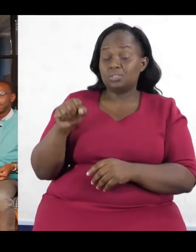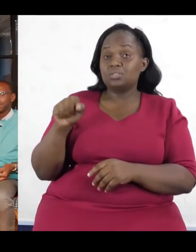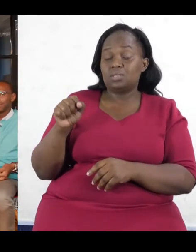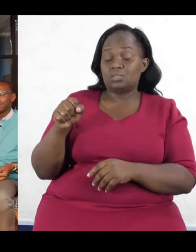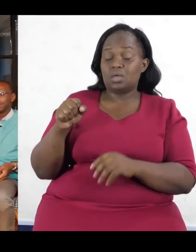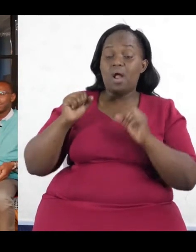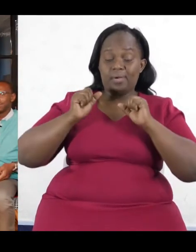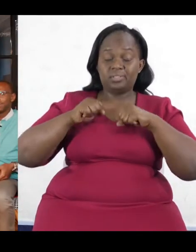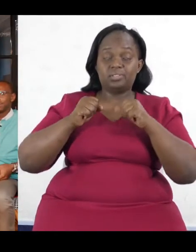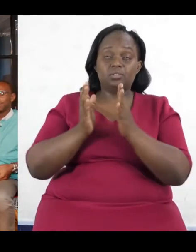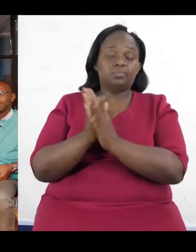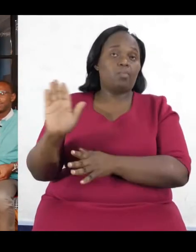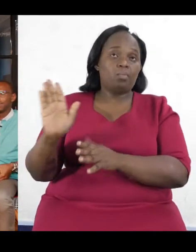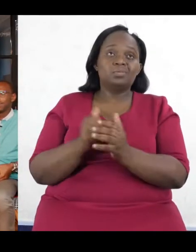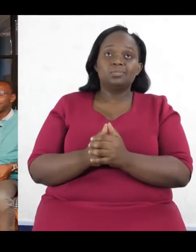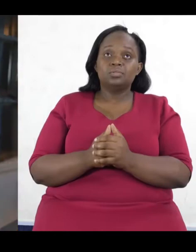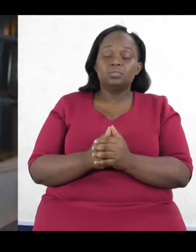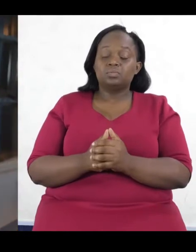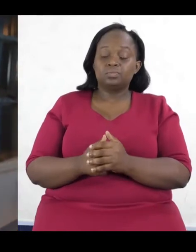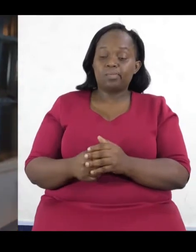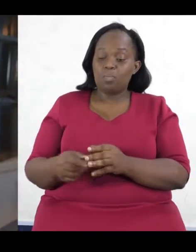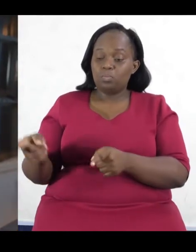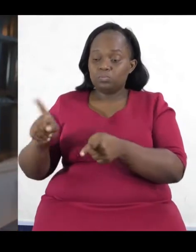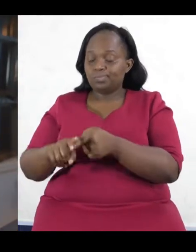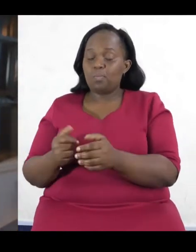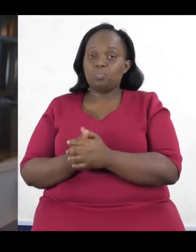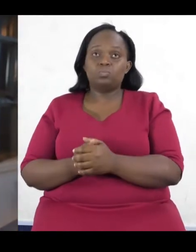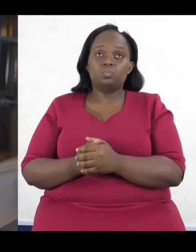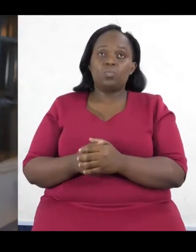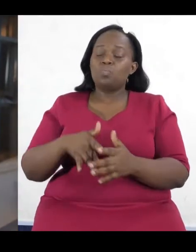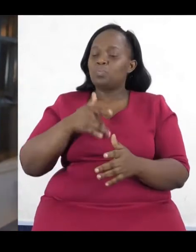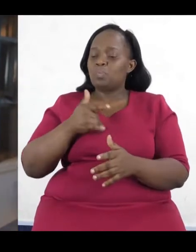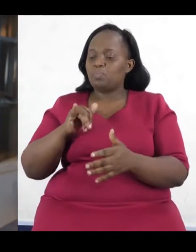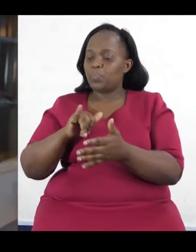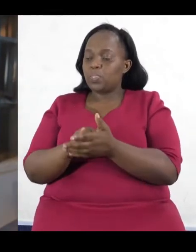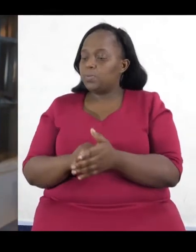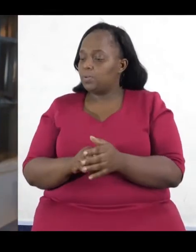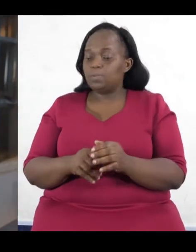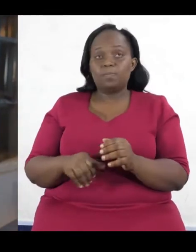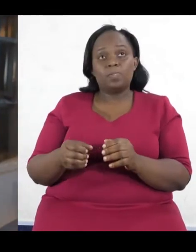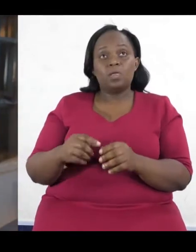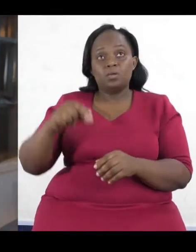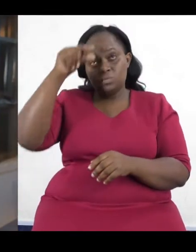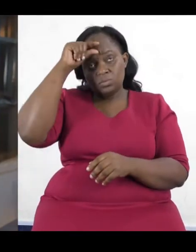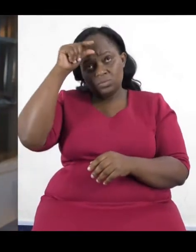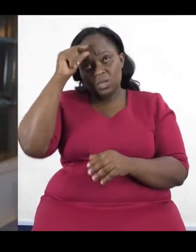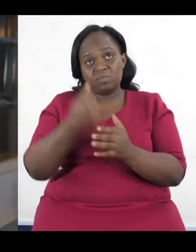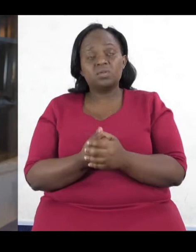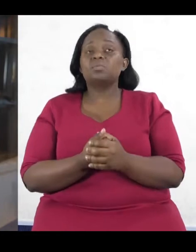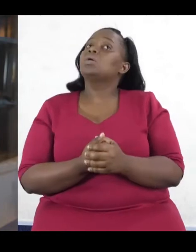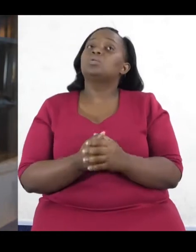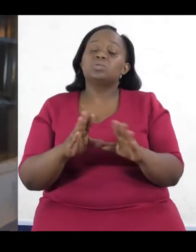with you. And on top of that, I feel that the government should put in place the